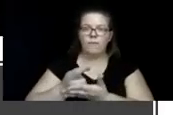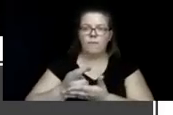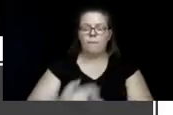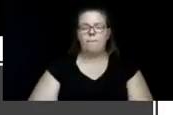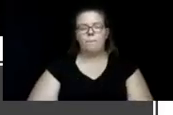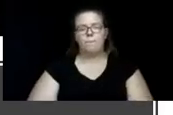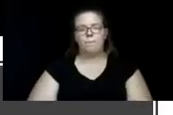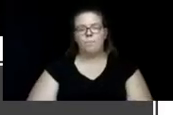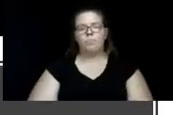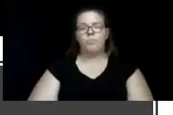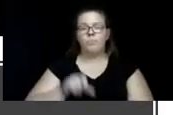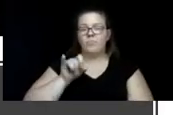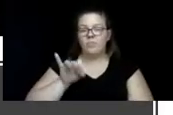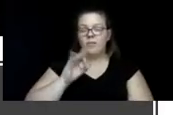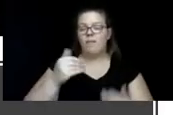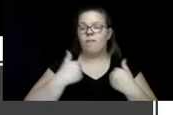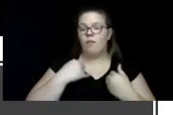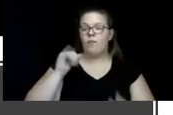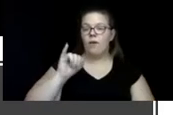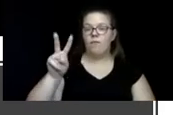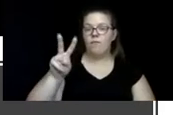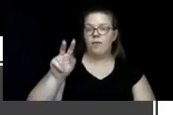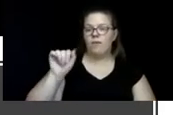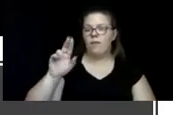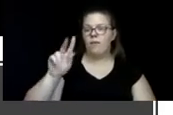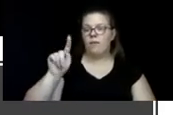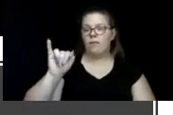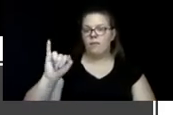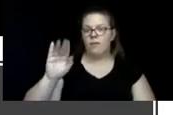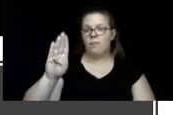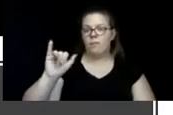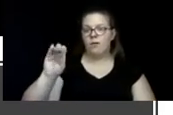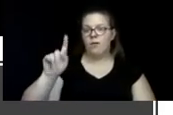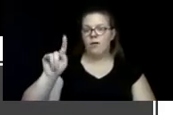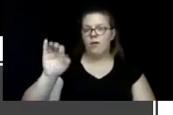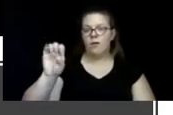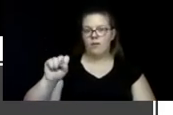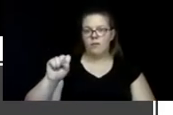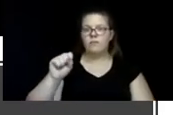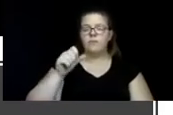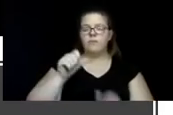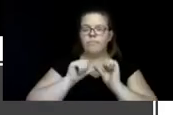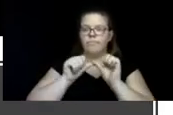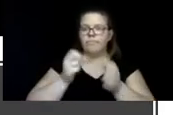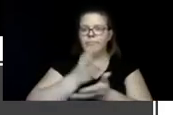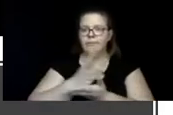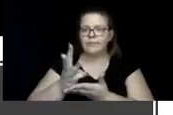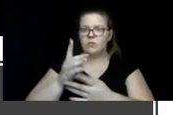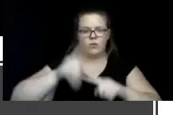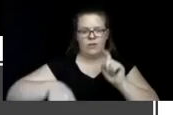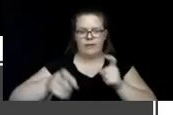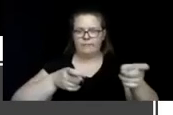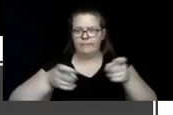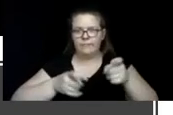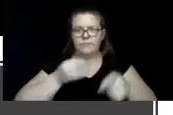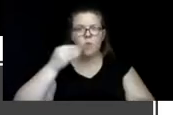If they had IV antibiotics for 6 weeks and they couldn't manage that at home, they could come there and get it there for a short